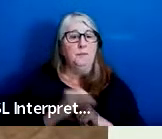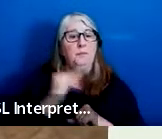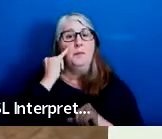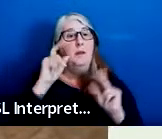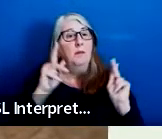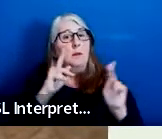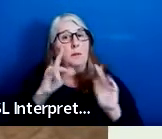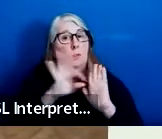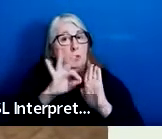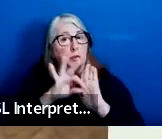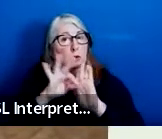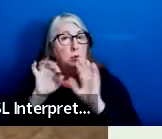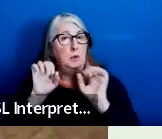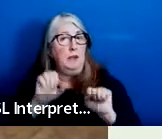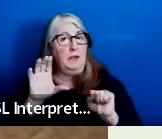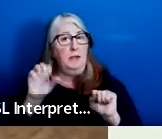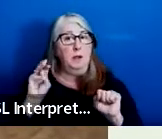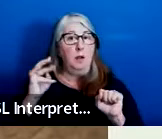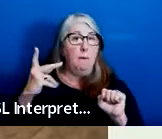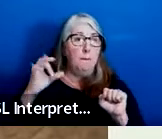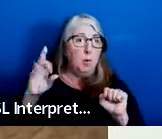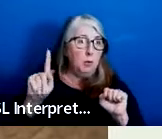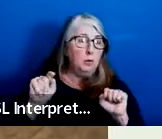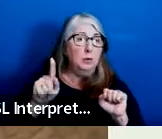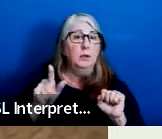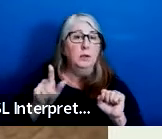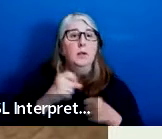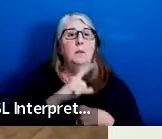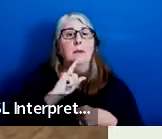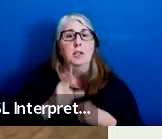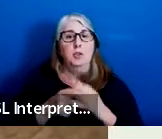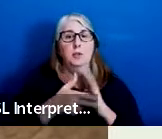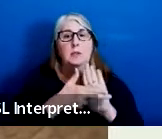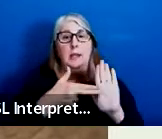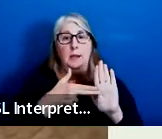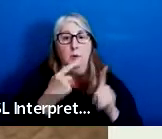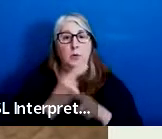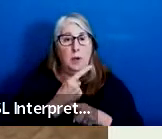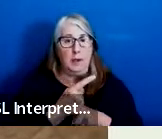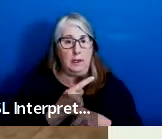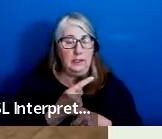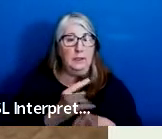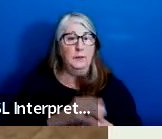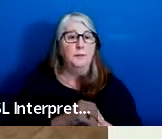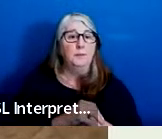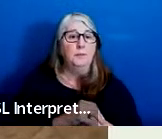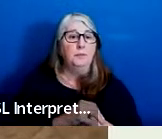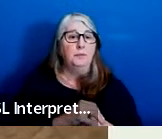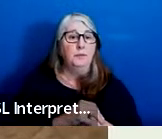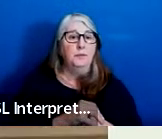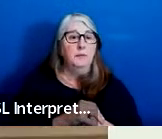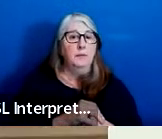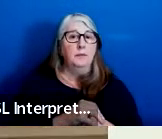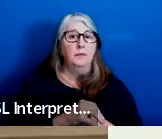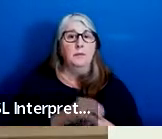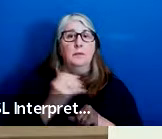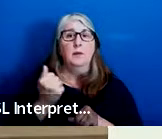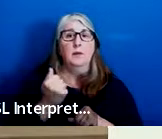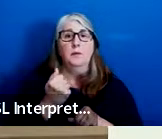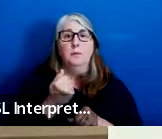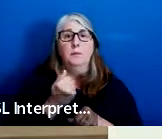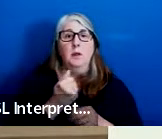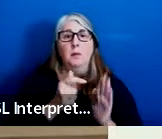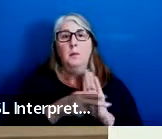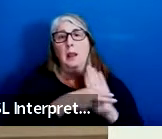items that they want to be able to compost, that they make sure that they are appropriately labeled. So there is a label on items that are compostable, whether it